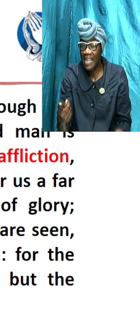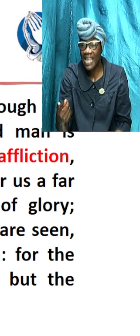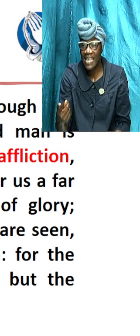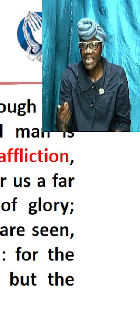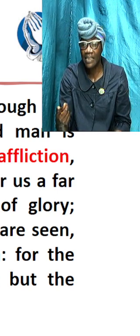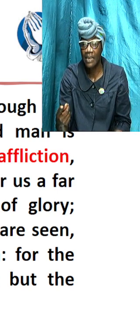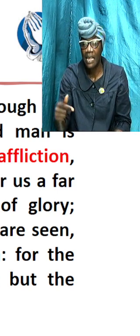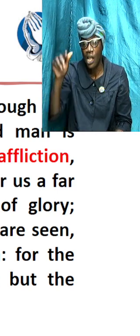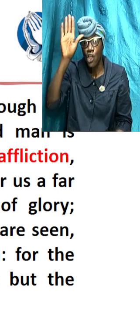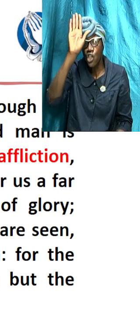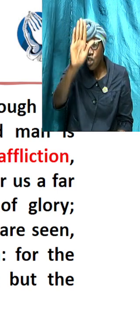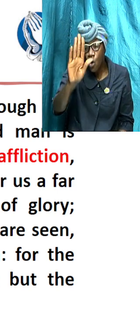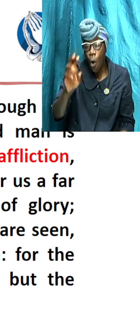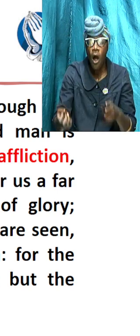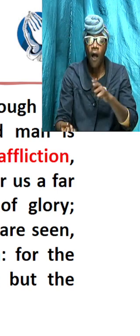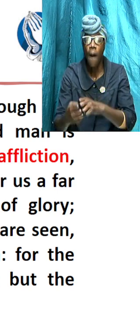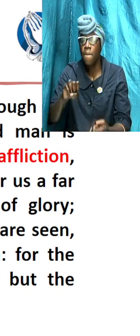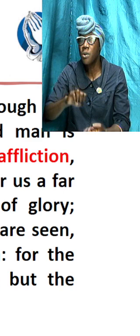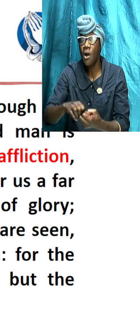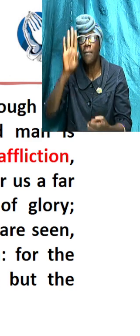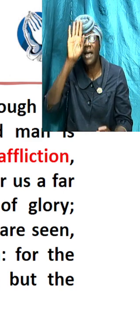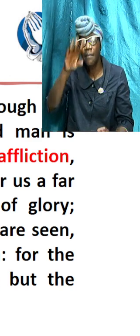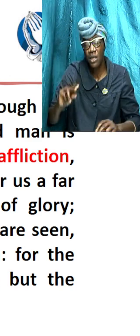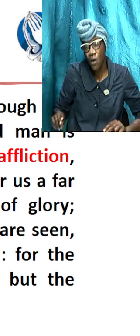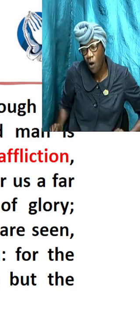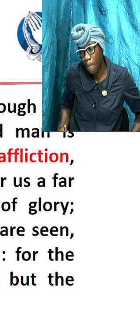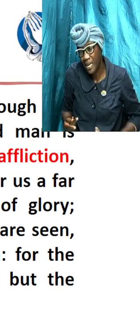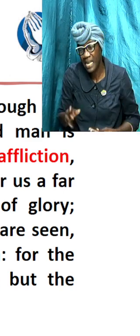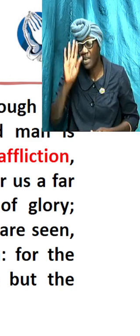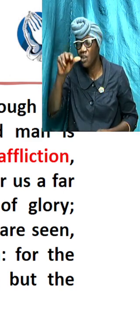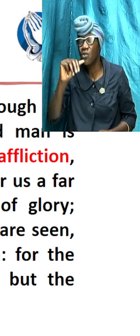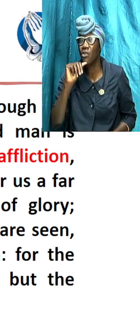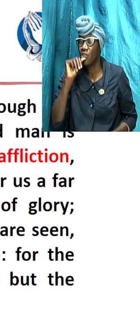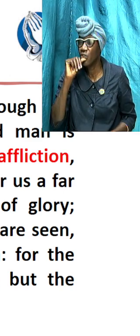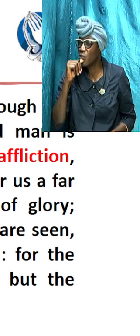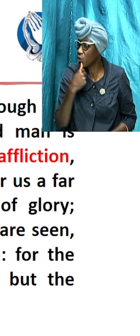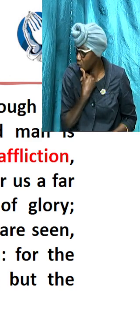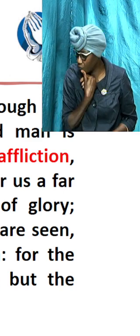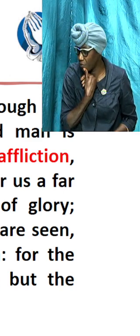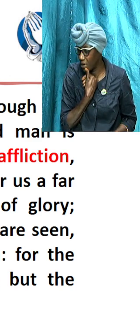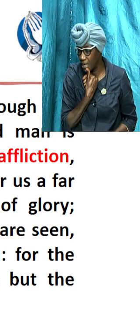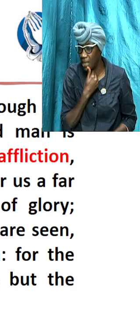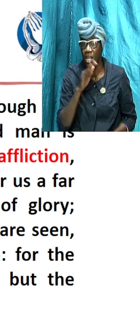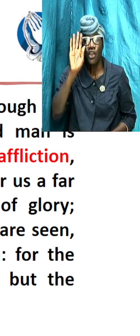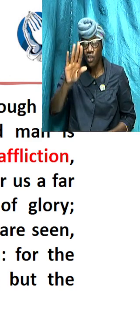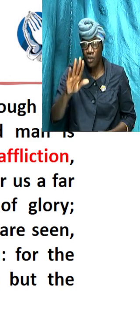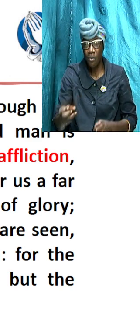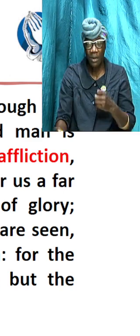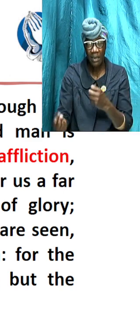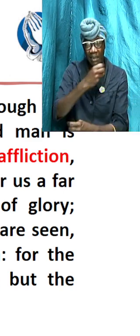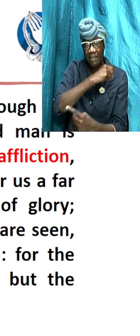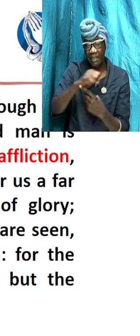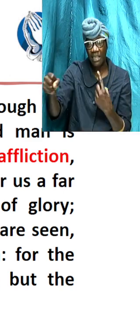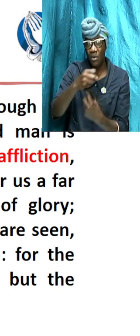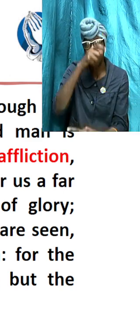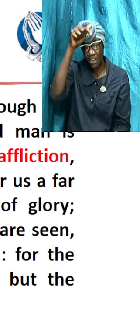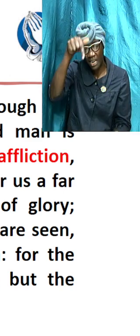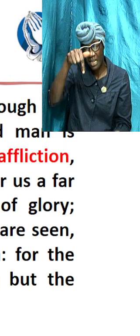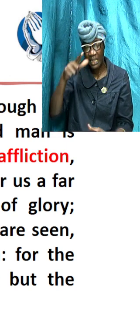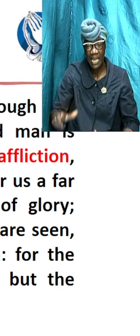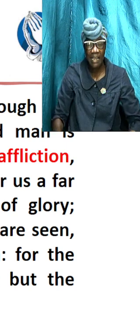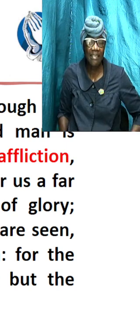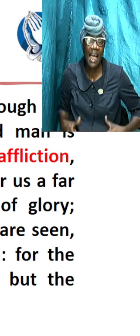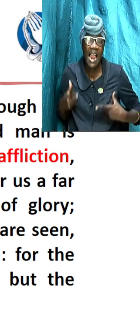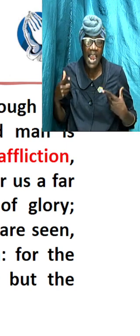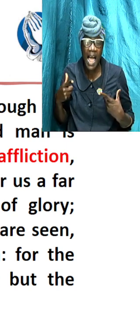Your afflictions, your pain, your suffering, your calamity, amen, in this life,